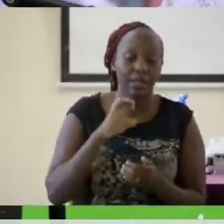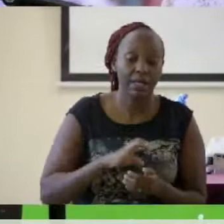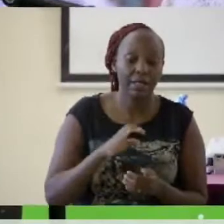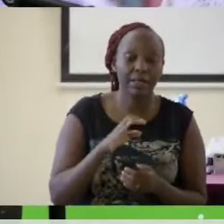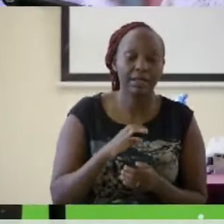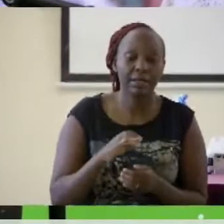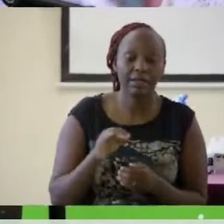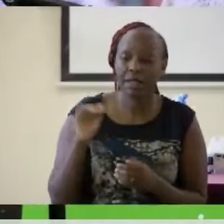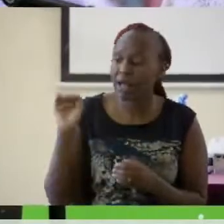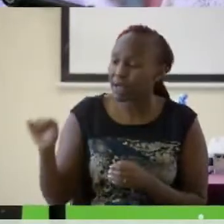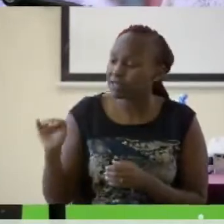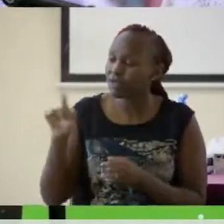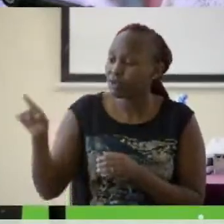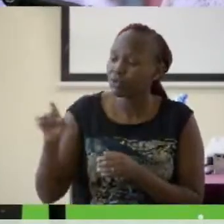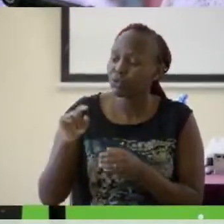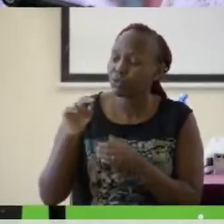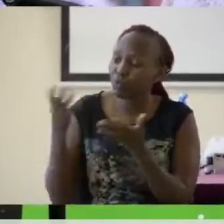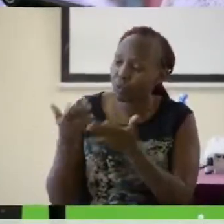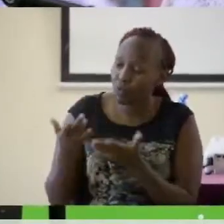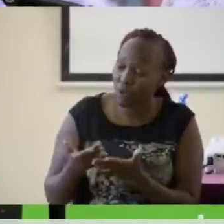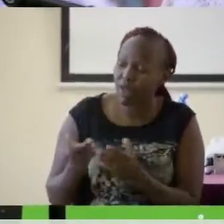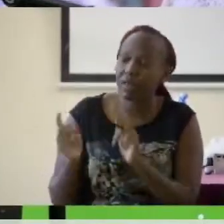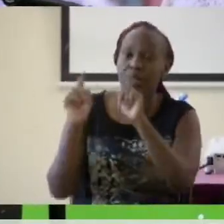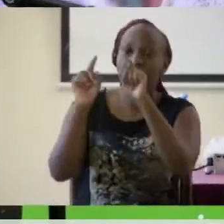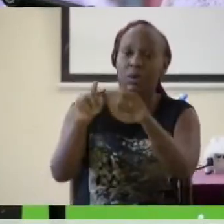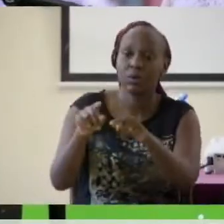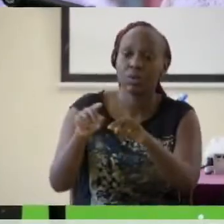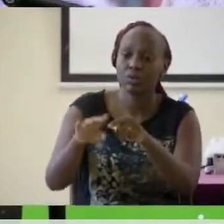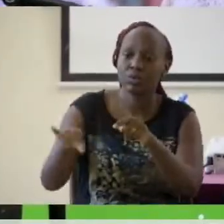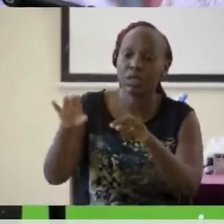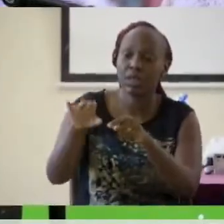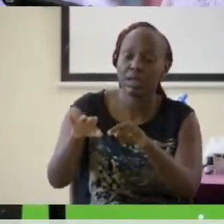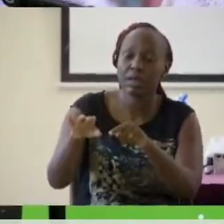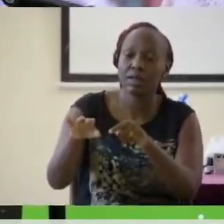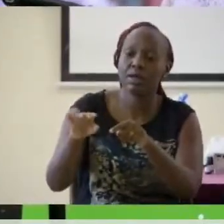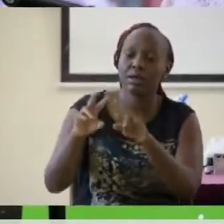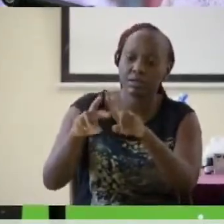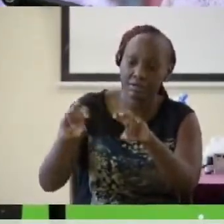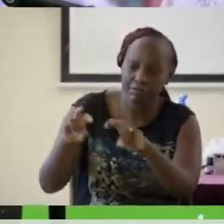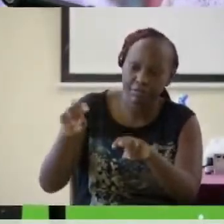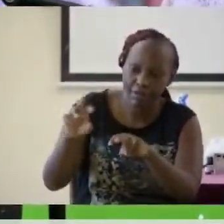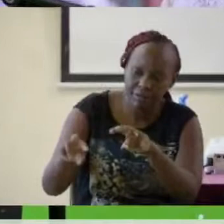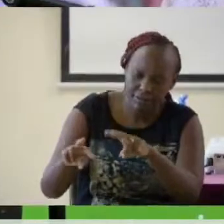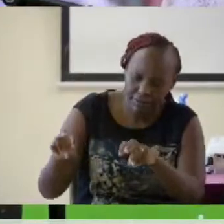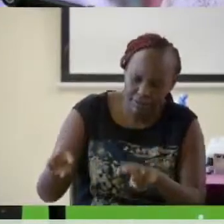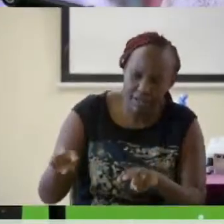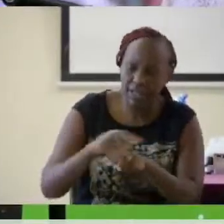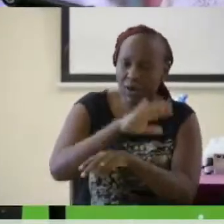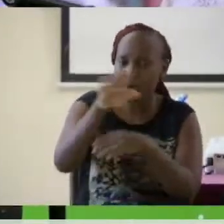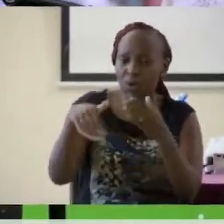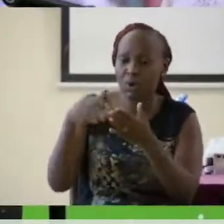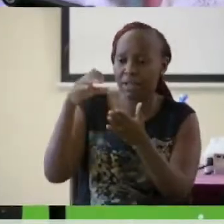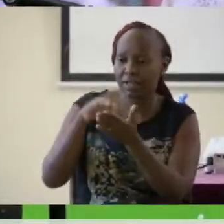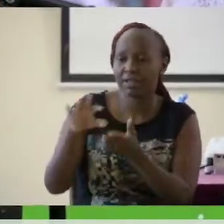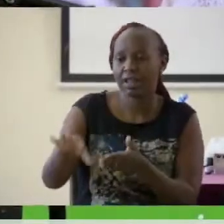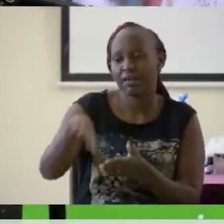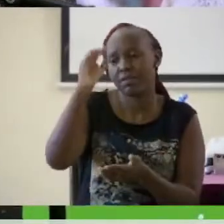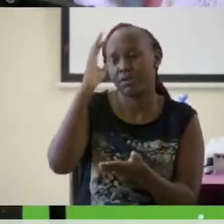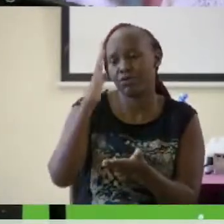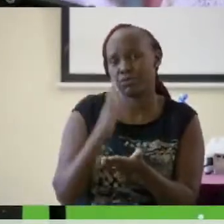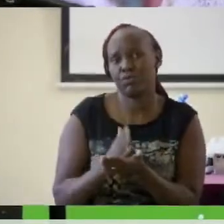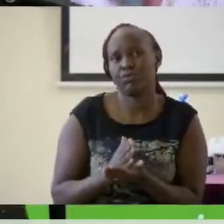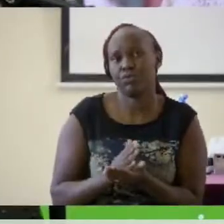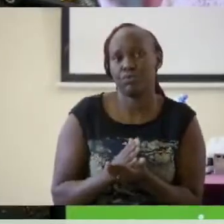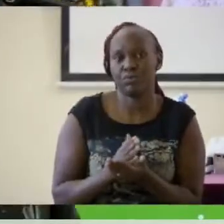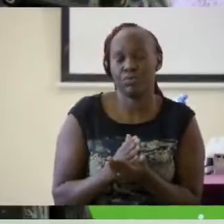you come from, Nyakach? They go to elders from Nyakach to go and investigate. And in all of those cases, they found what the widows were saying was